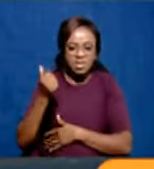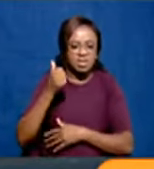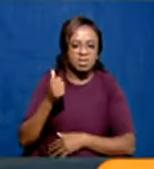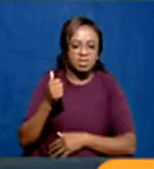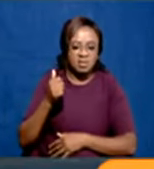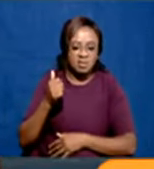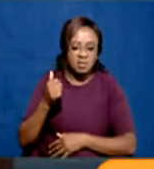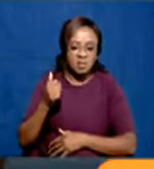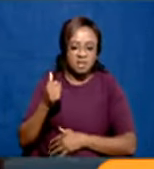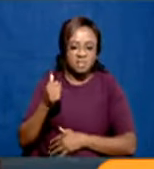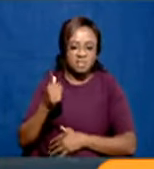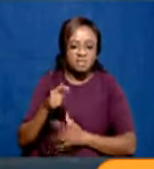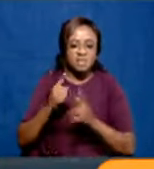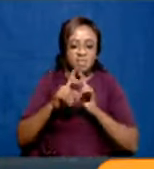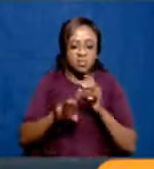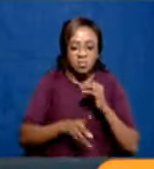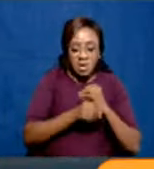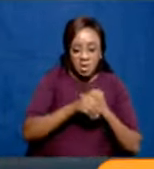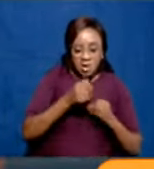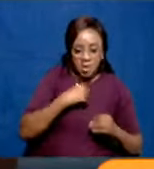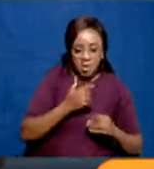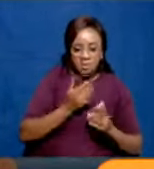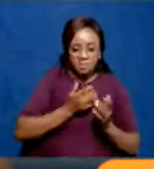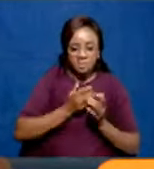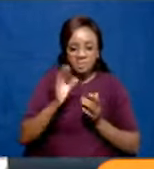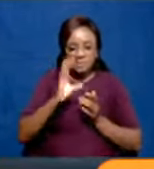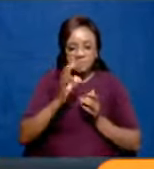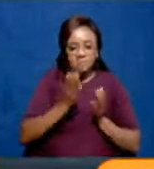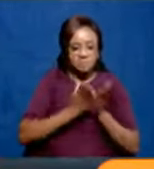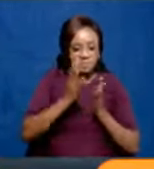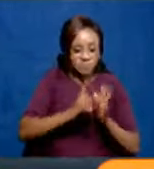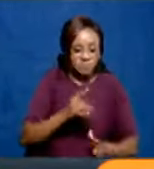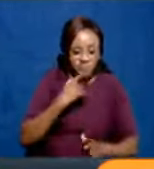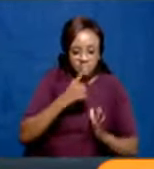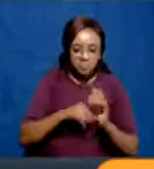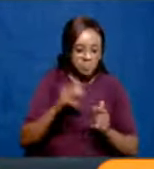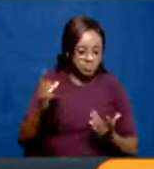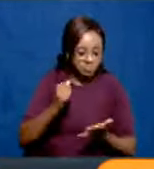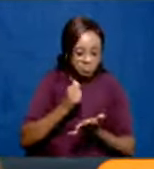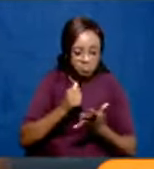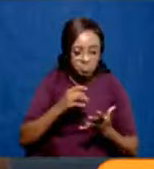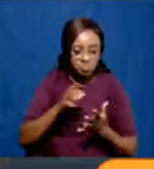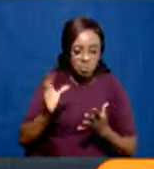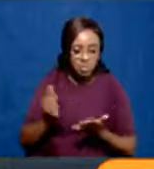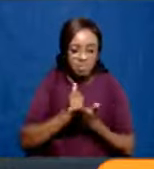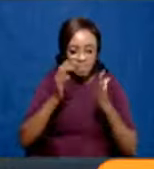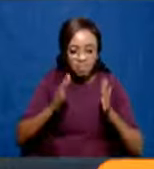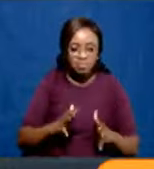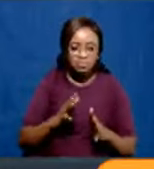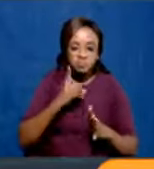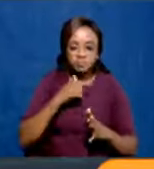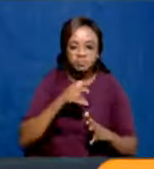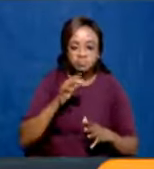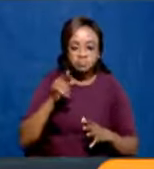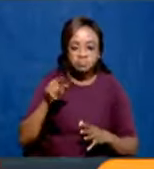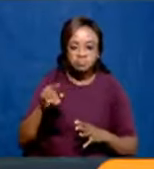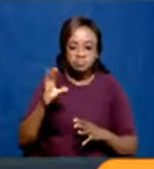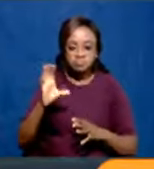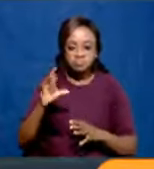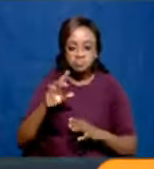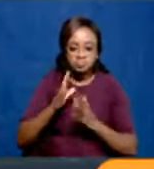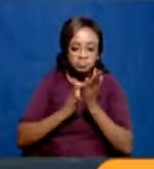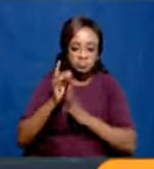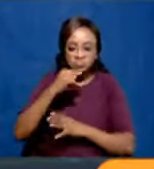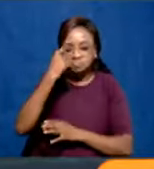that there's a leeway from this act, you need to talk to your employer. The employer of the civil servants, who are about, with the families about 6 million, is